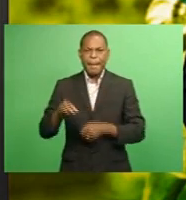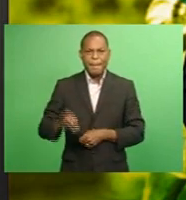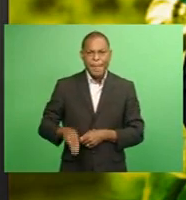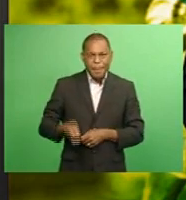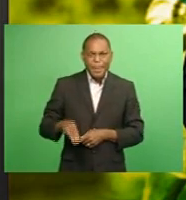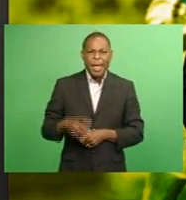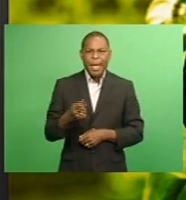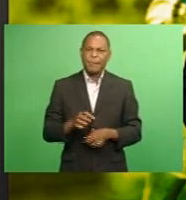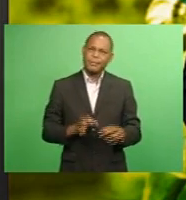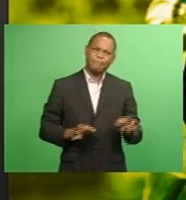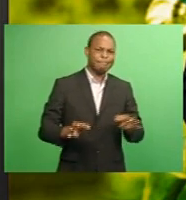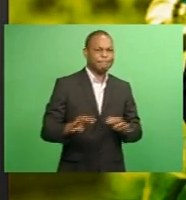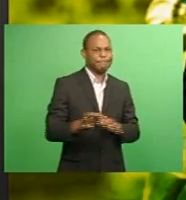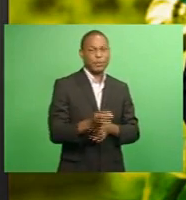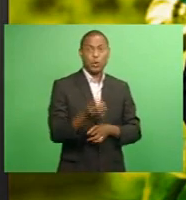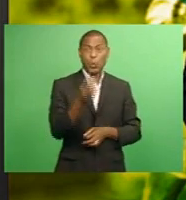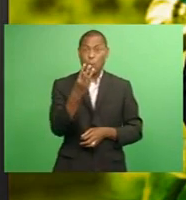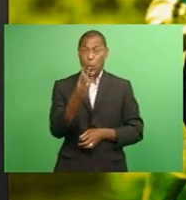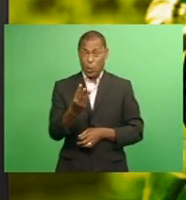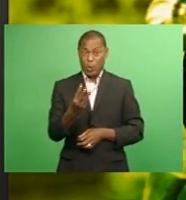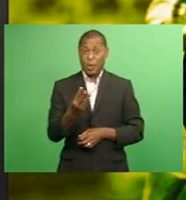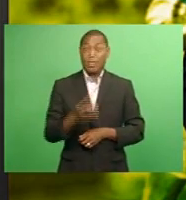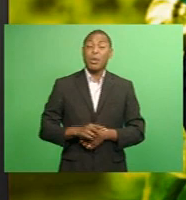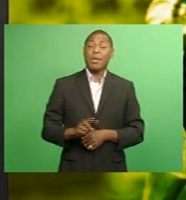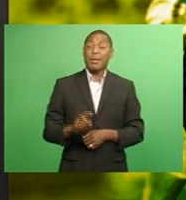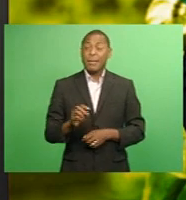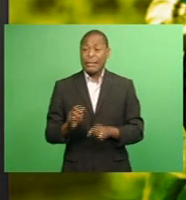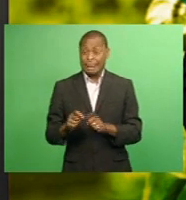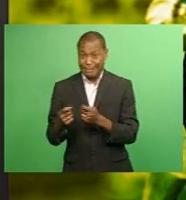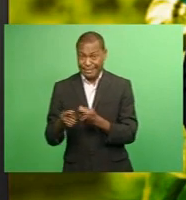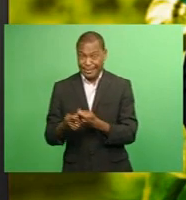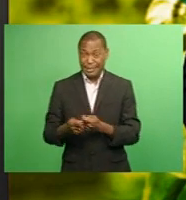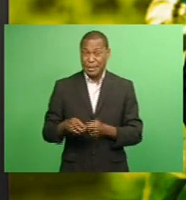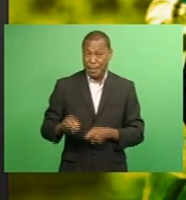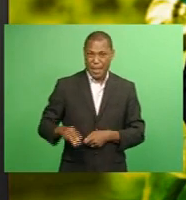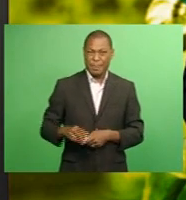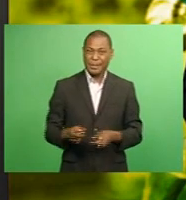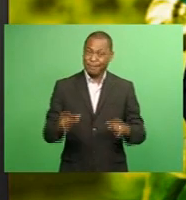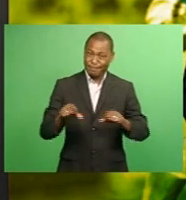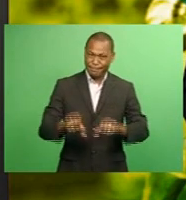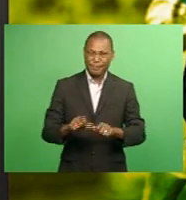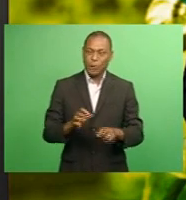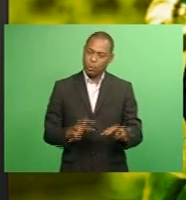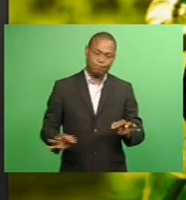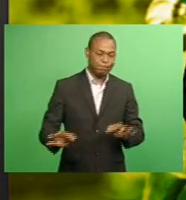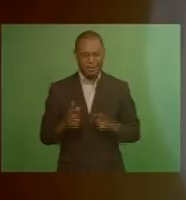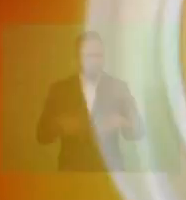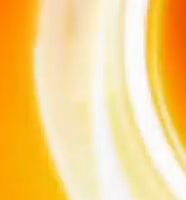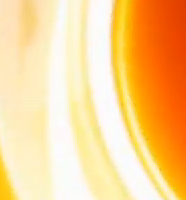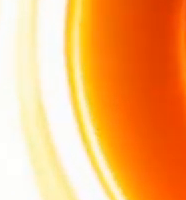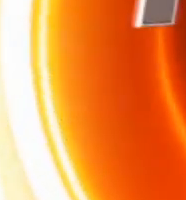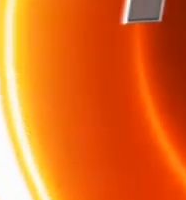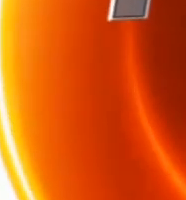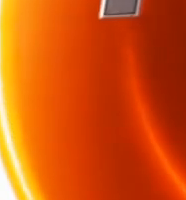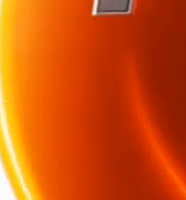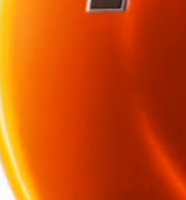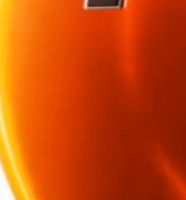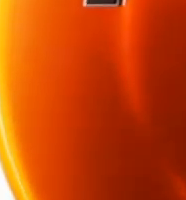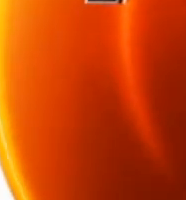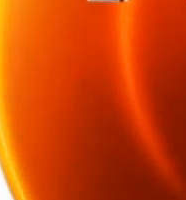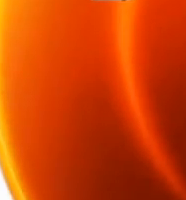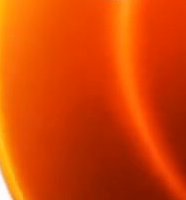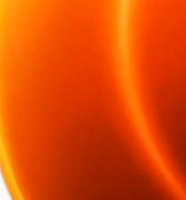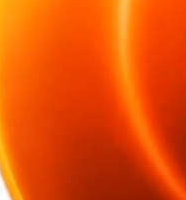if 3 teammates fail concussion tests. However, Brown is not the only one left head-scratching by the changes.